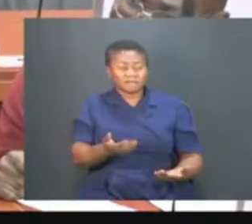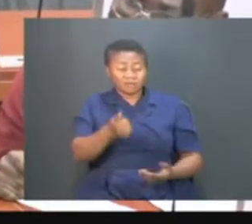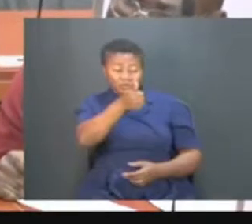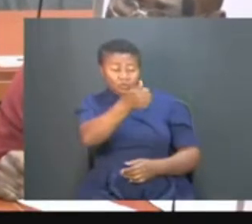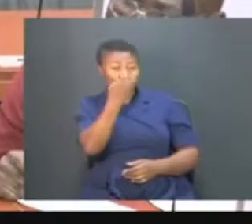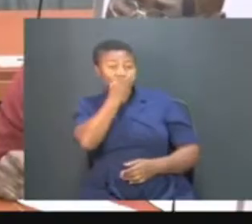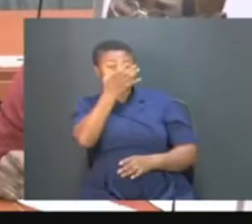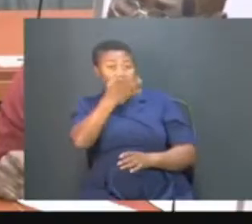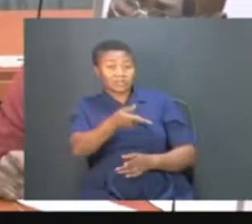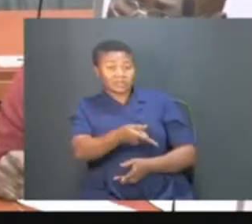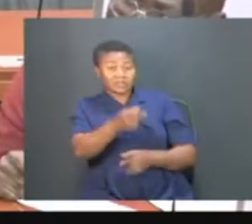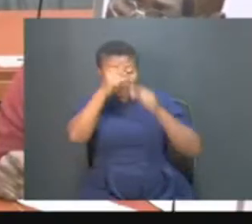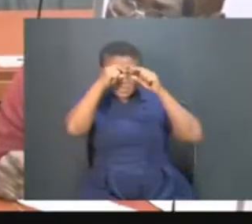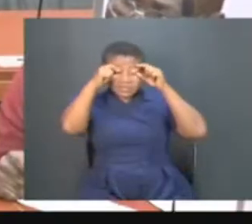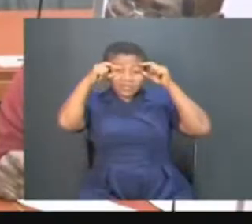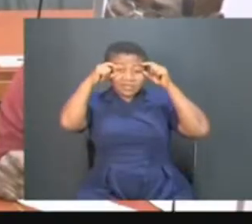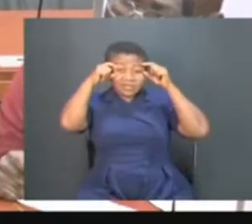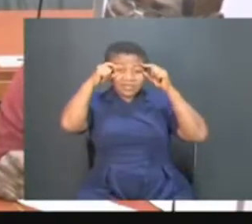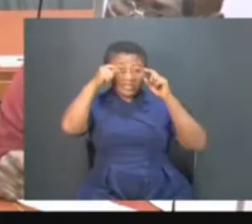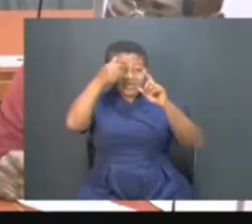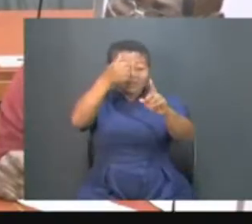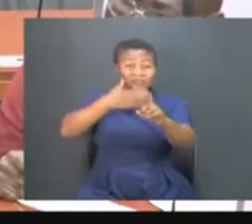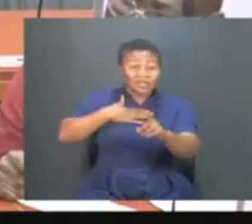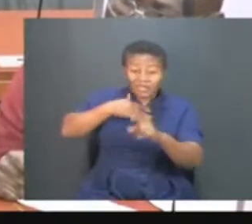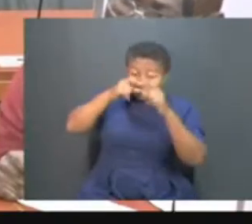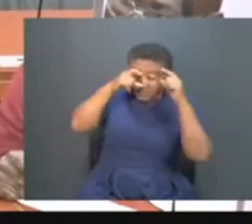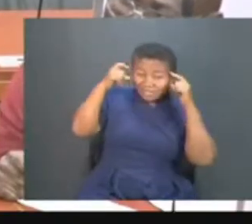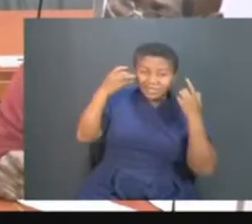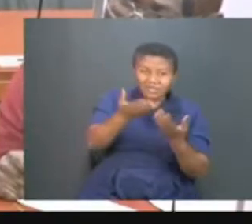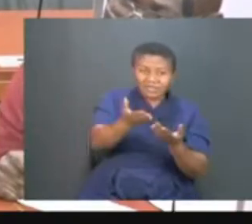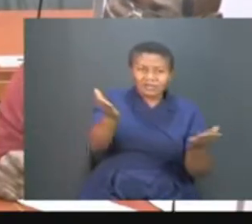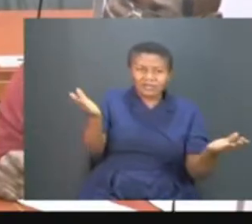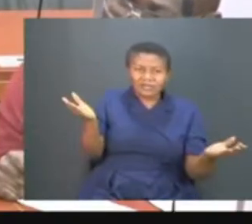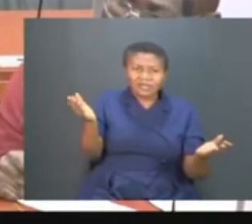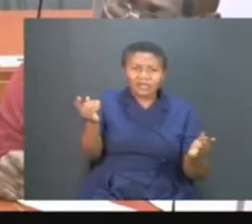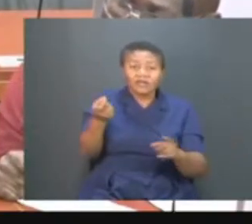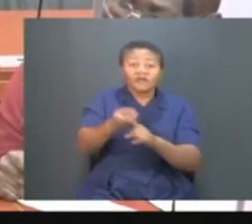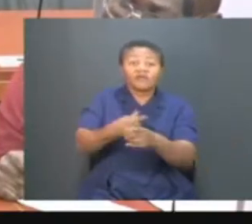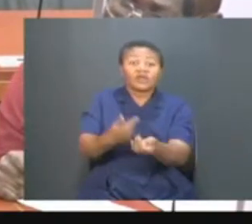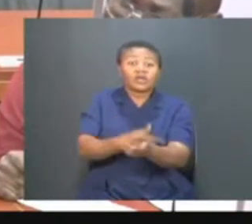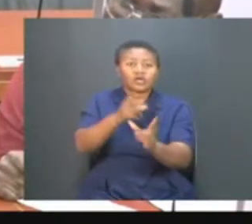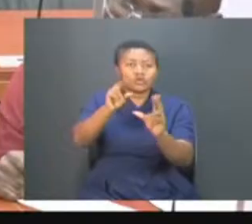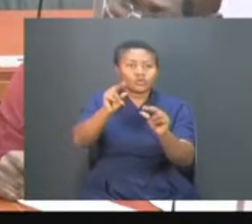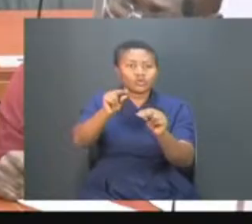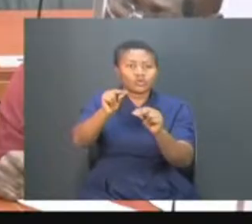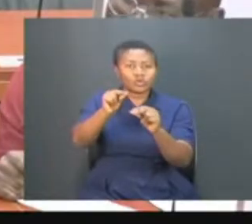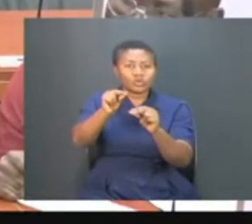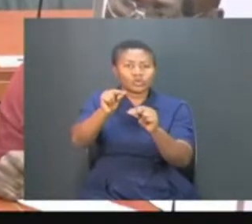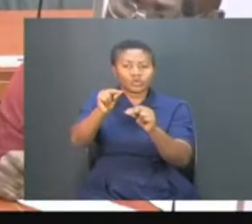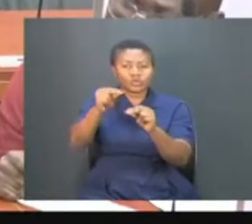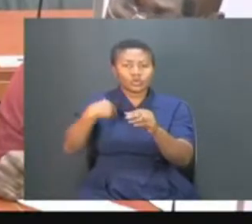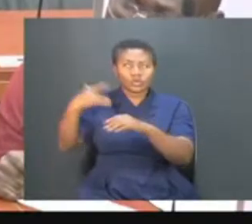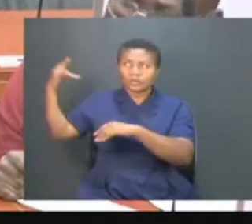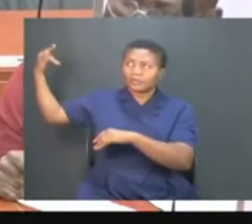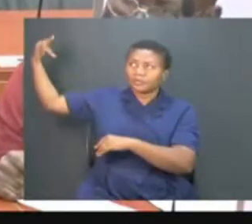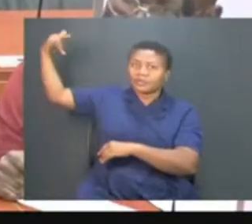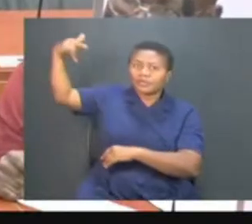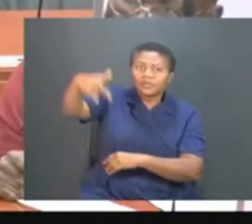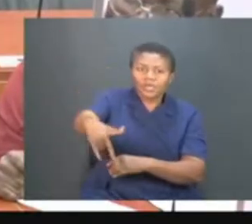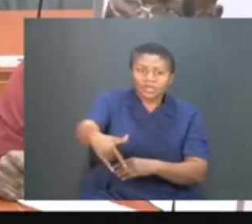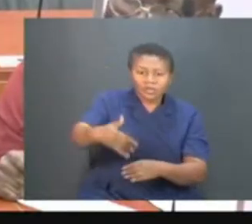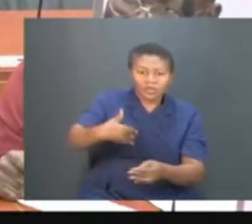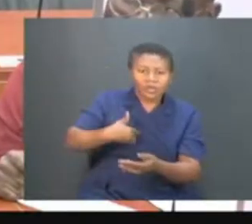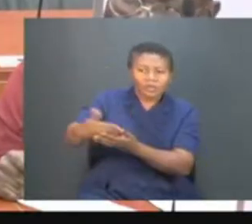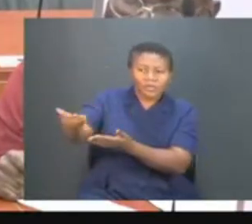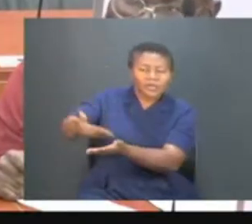Your spectacles are mine, what they are wearing. Everything here, we imported them. Who has control over the exchange rate? You are only enjoying what